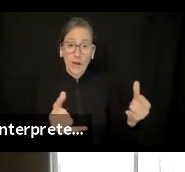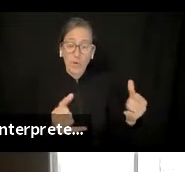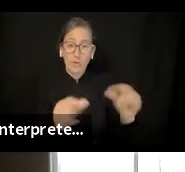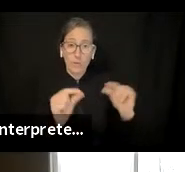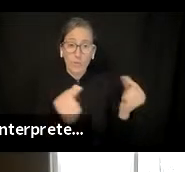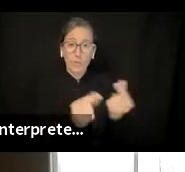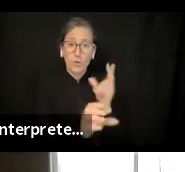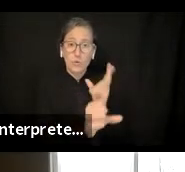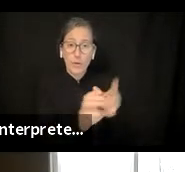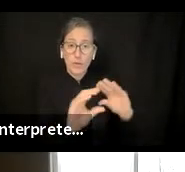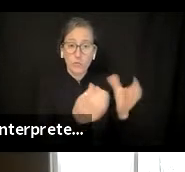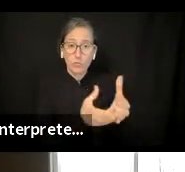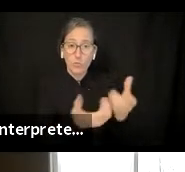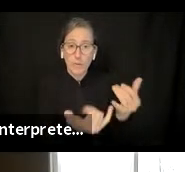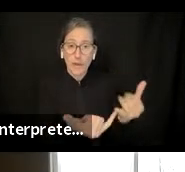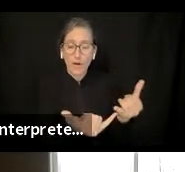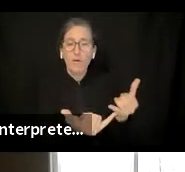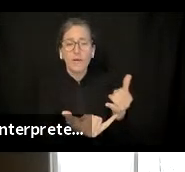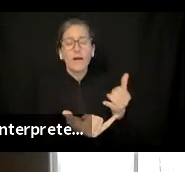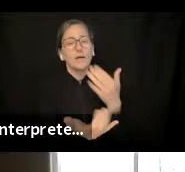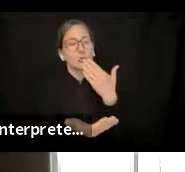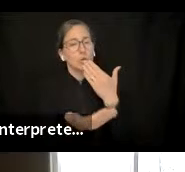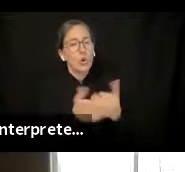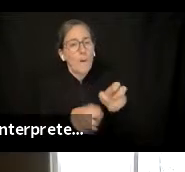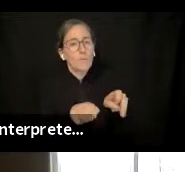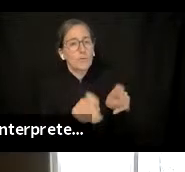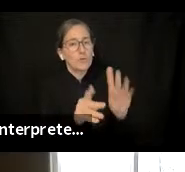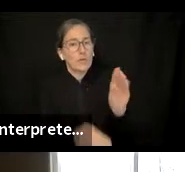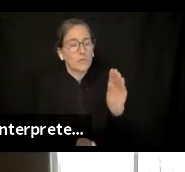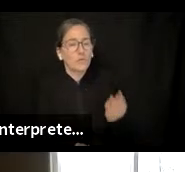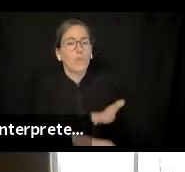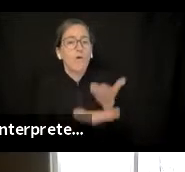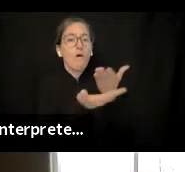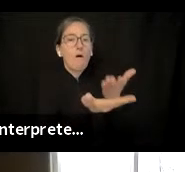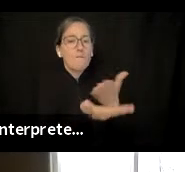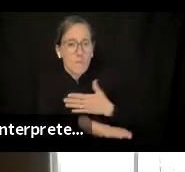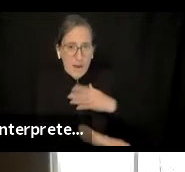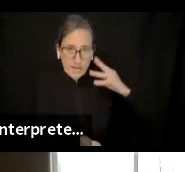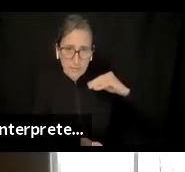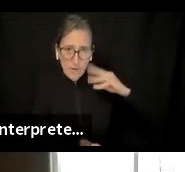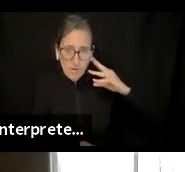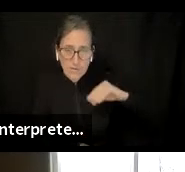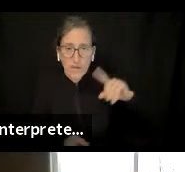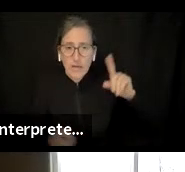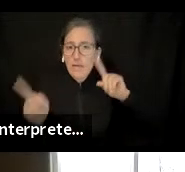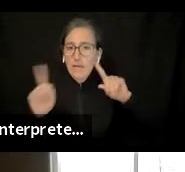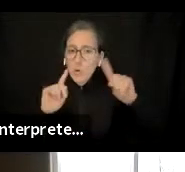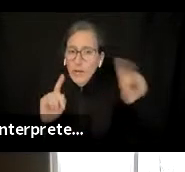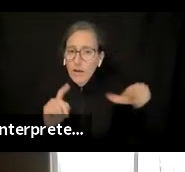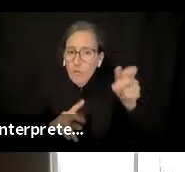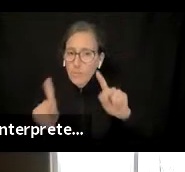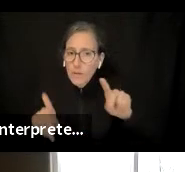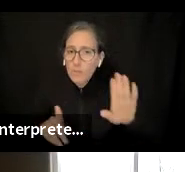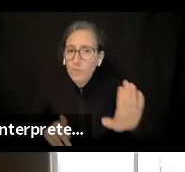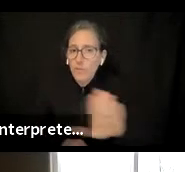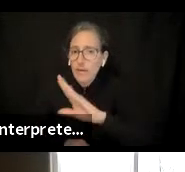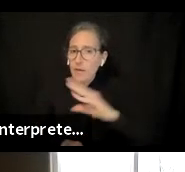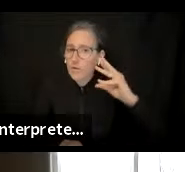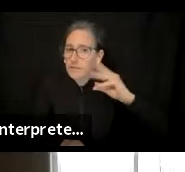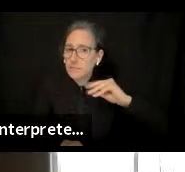to offer up some of my own experience and be able to hear from others and offer up them a chance to be a voice.